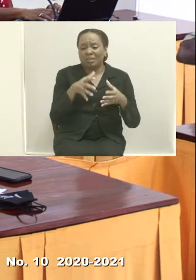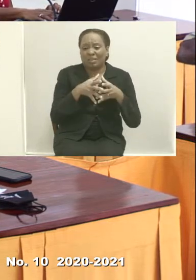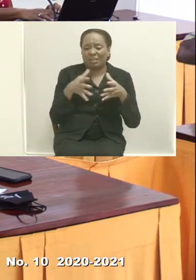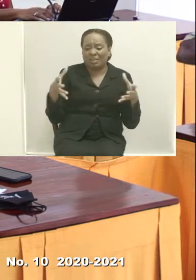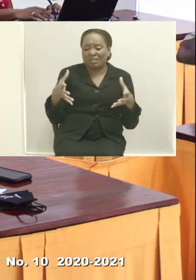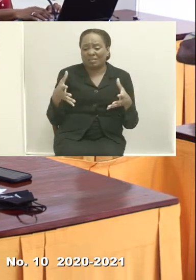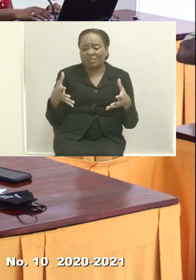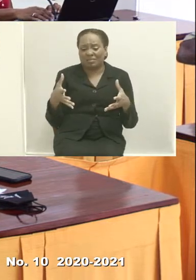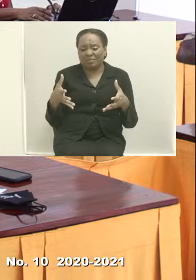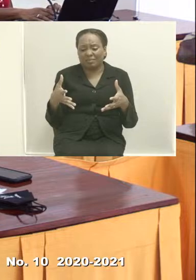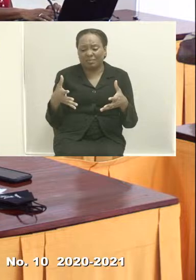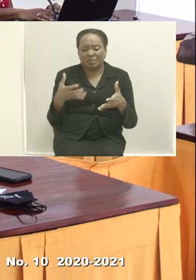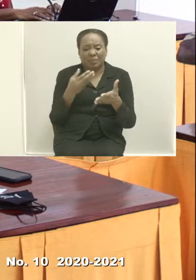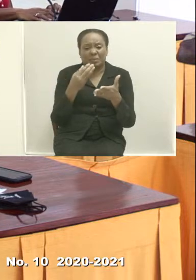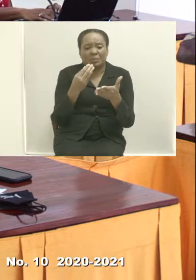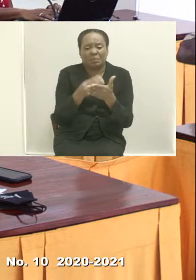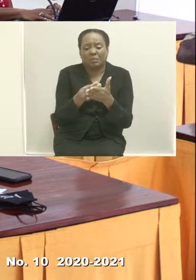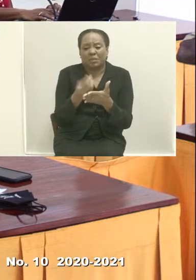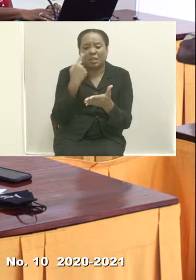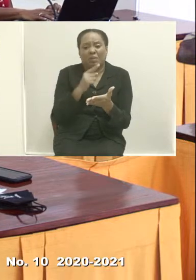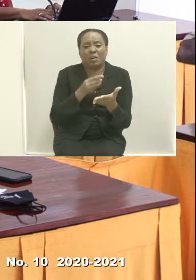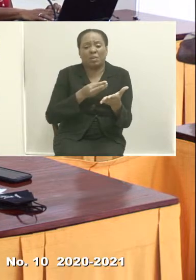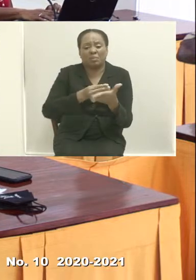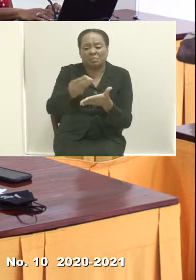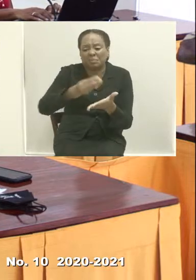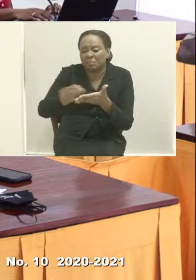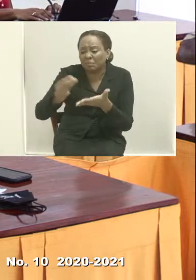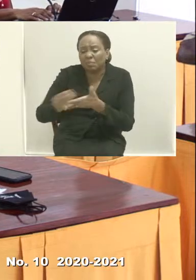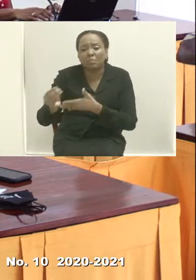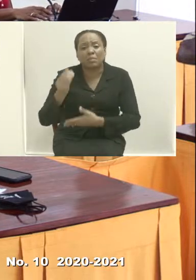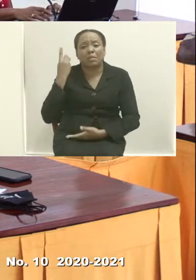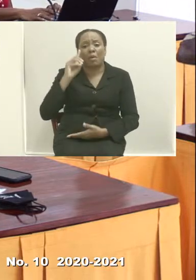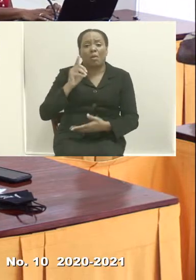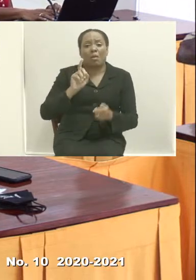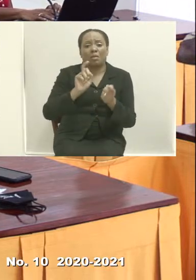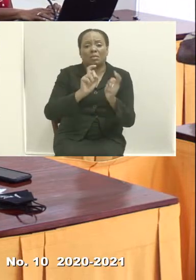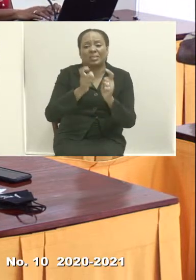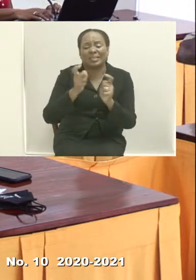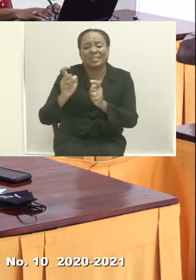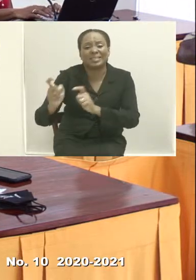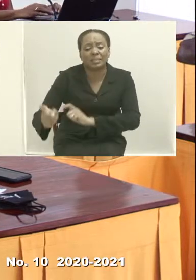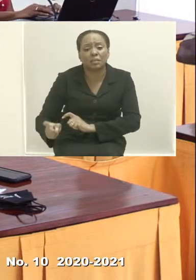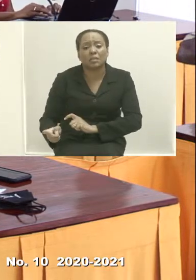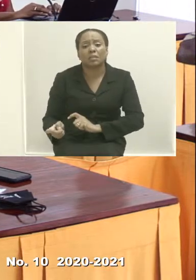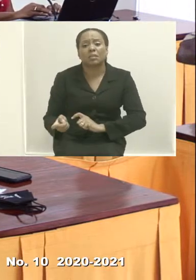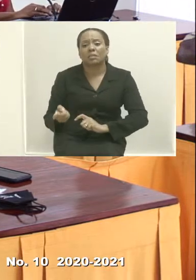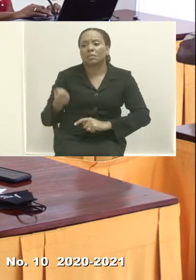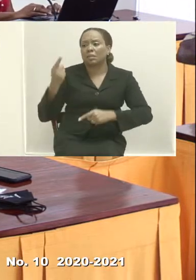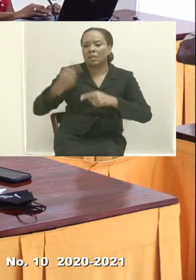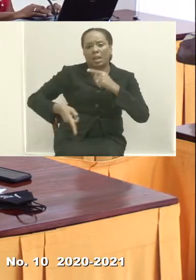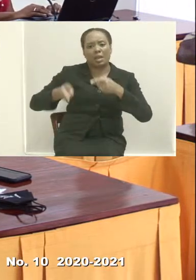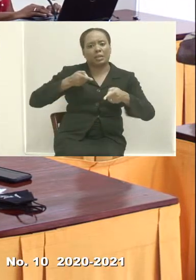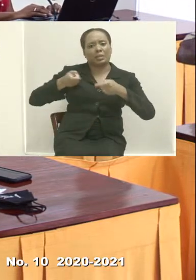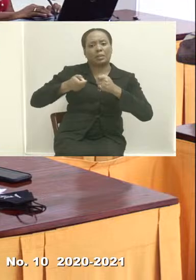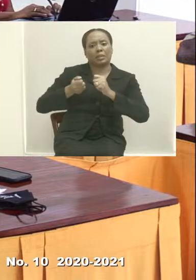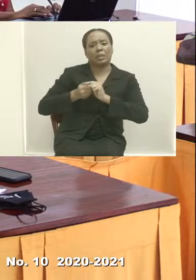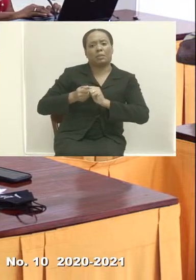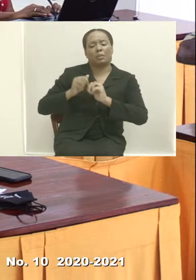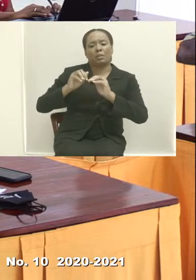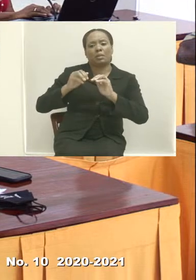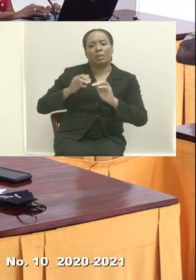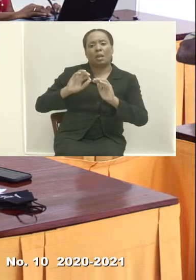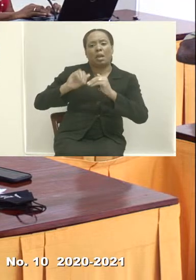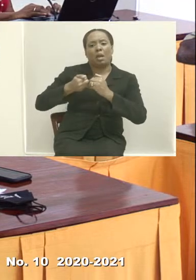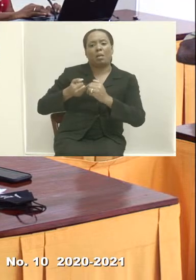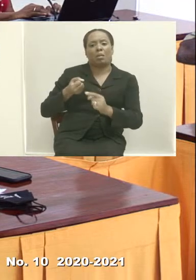for operational changes, and certainly there is no cushion to deal effectively with the impacts of that which we